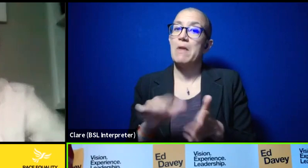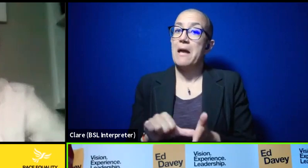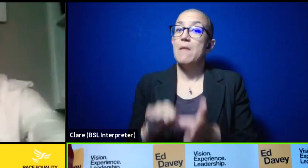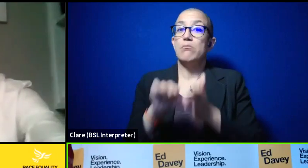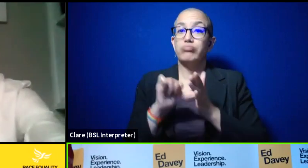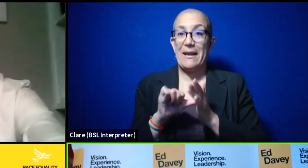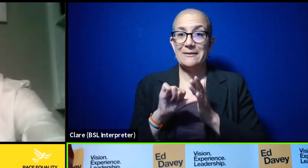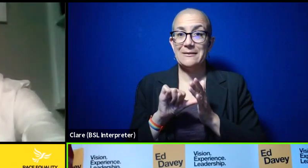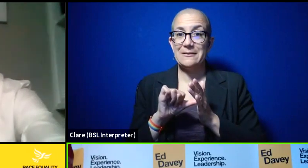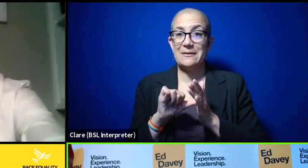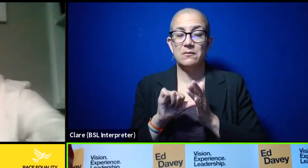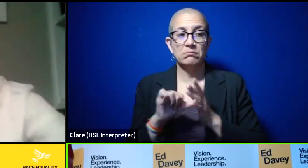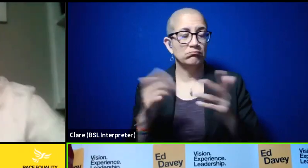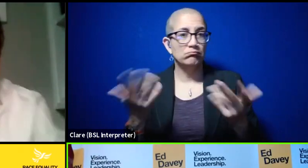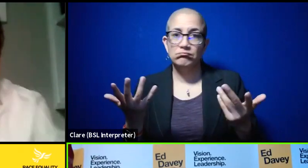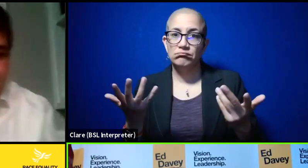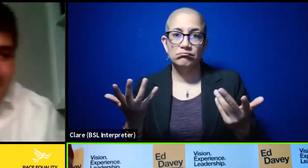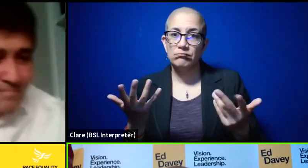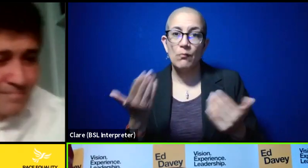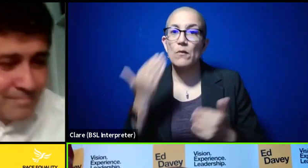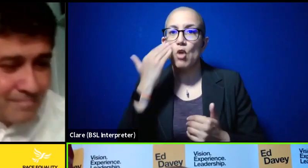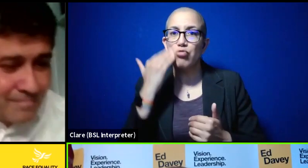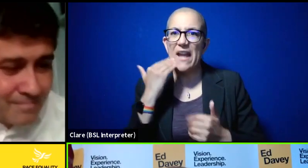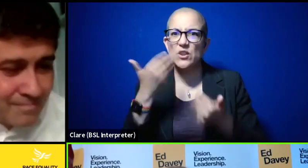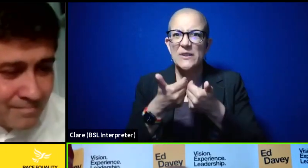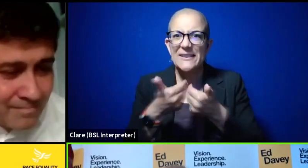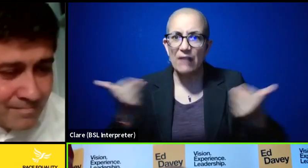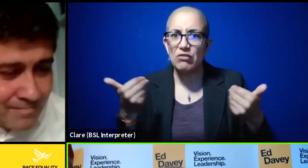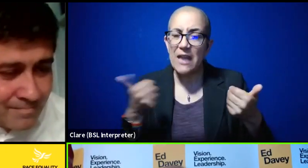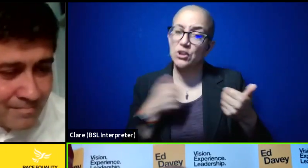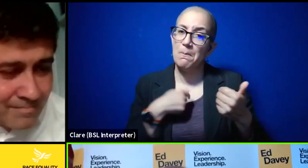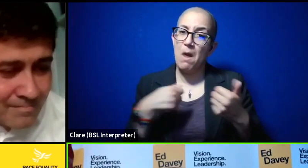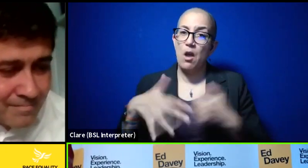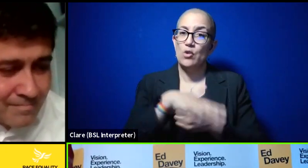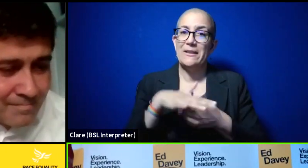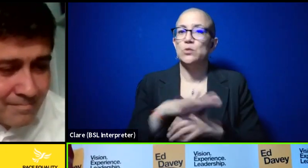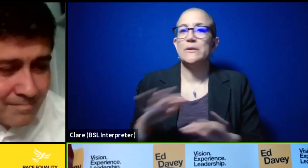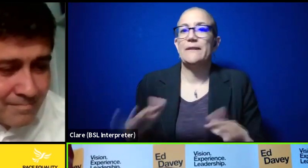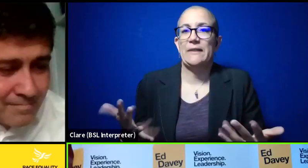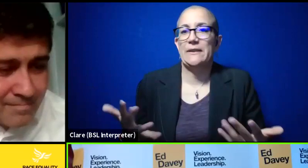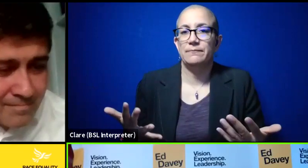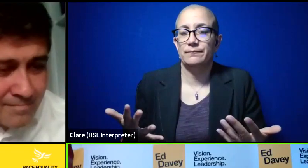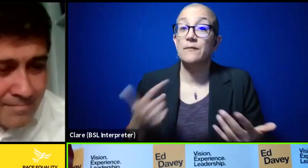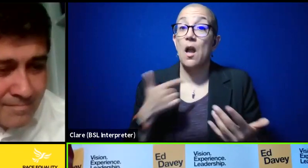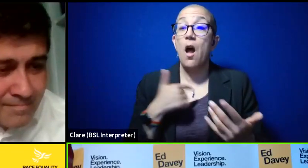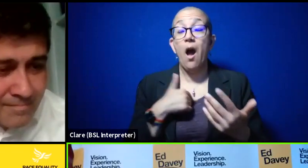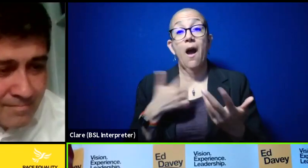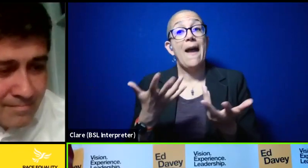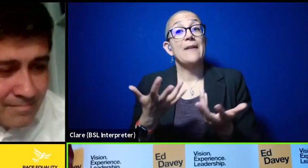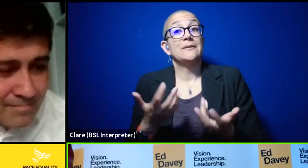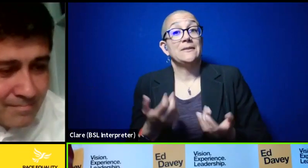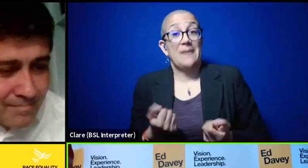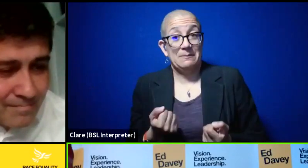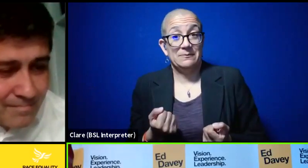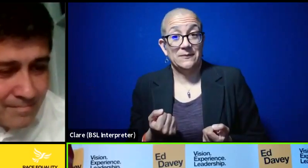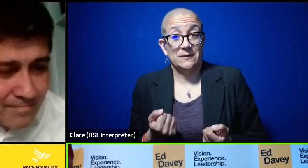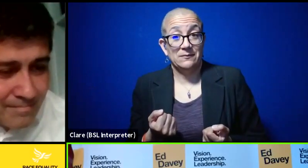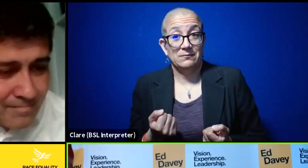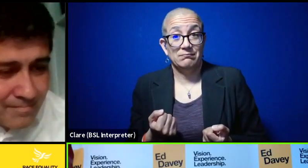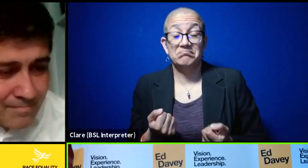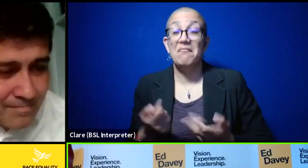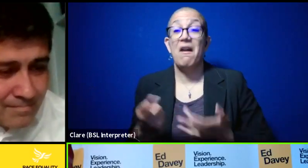how there's no racial segregation anywhere in my constituency. Now, I absolutely accept that that will be the case in